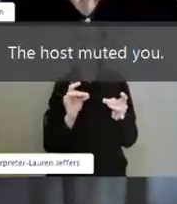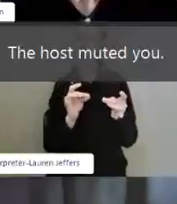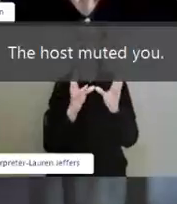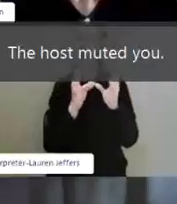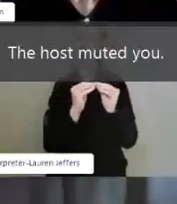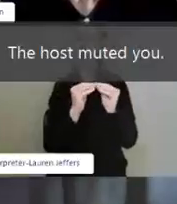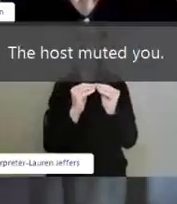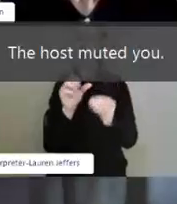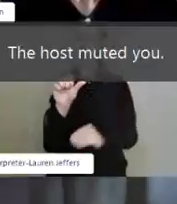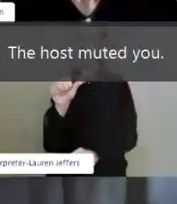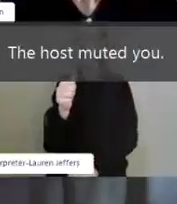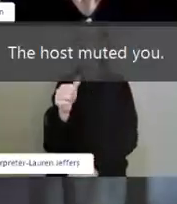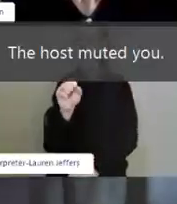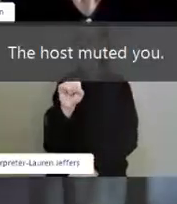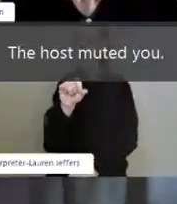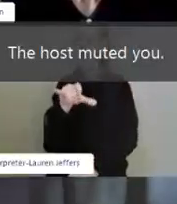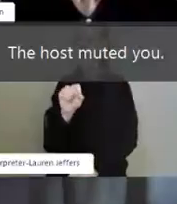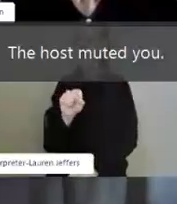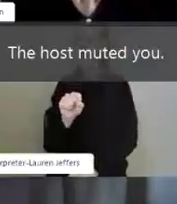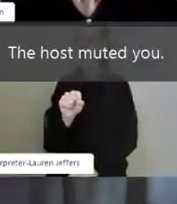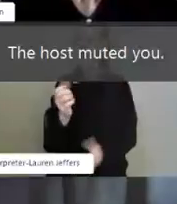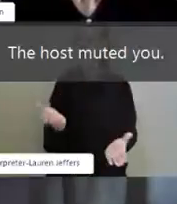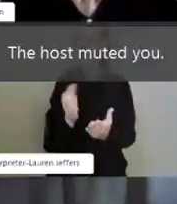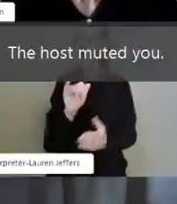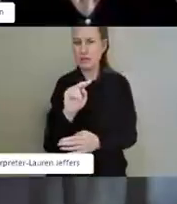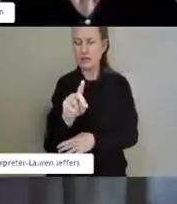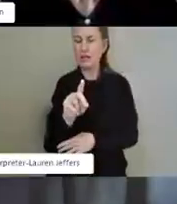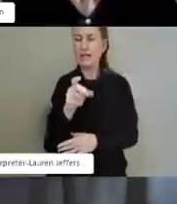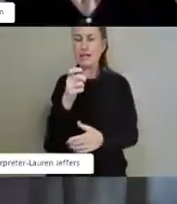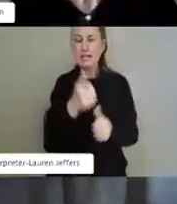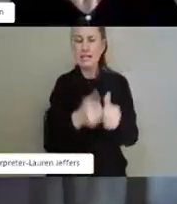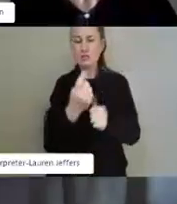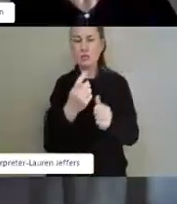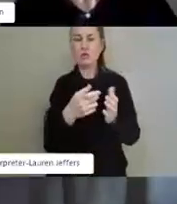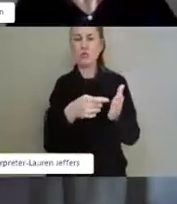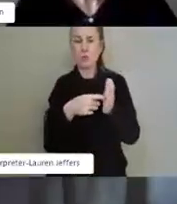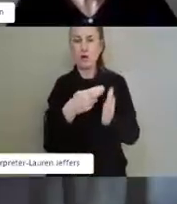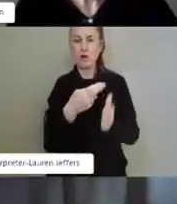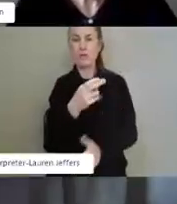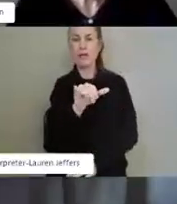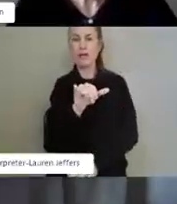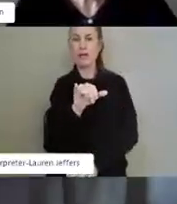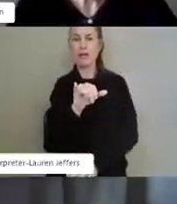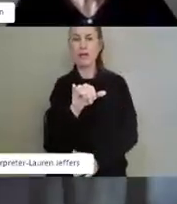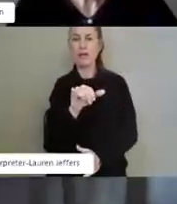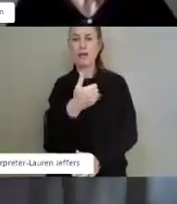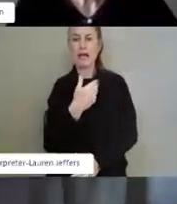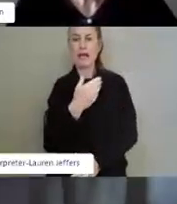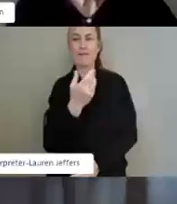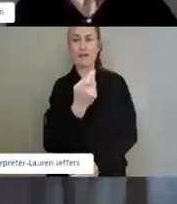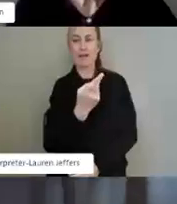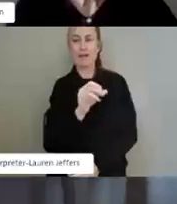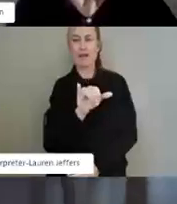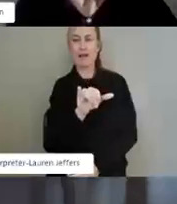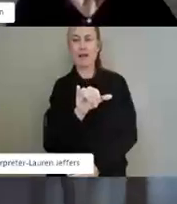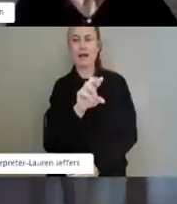10 stills in Indiana, I would propose that each one be required to hold a hybrid public comment session at least once a year in the